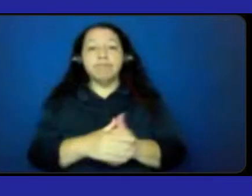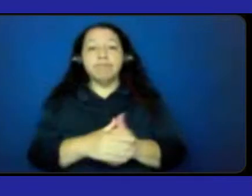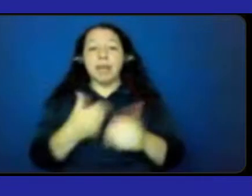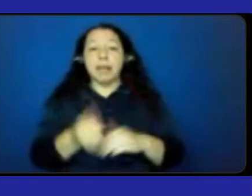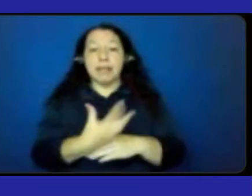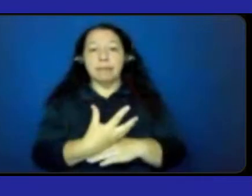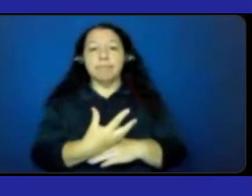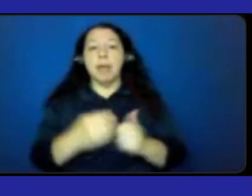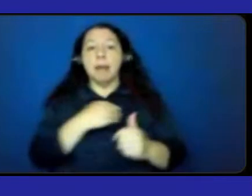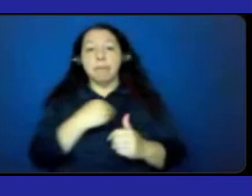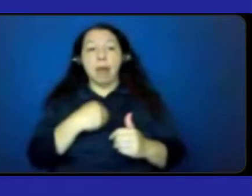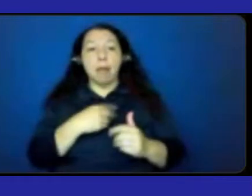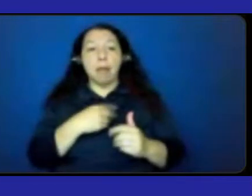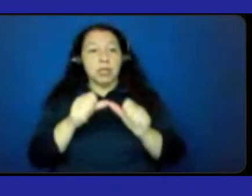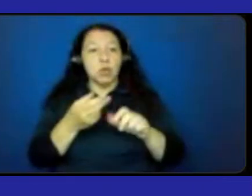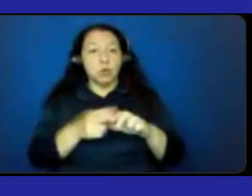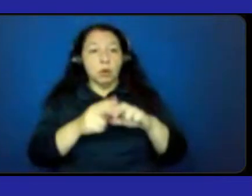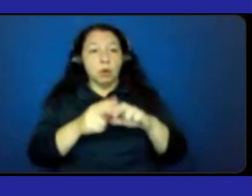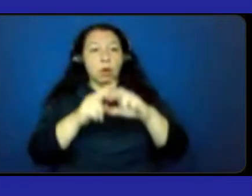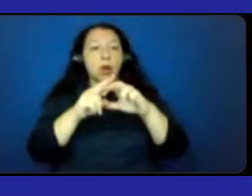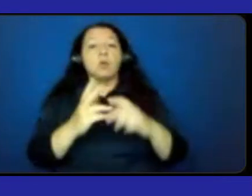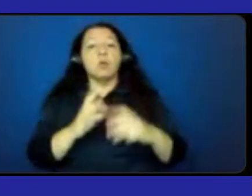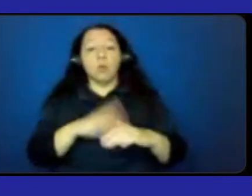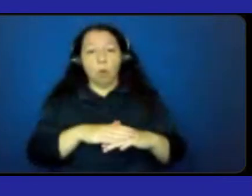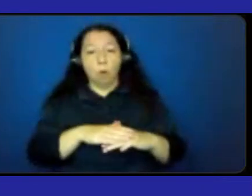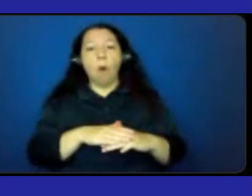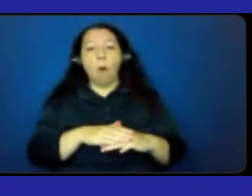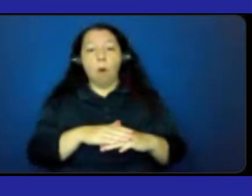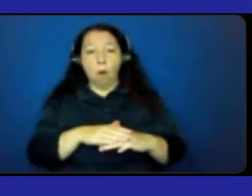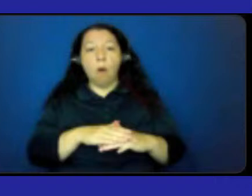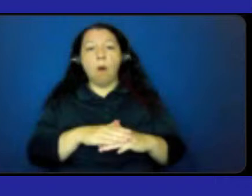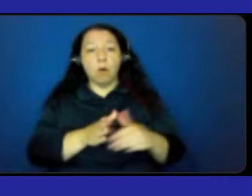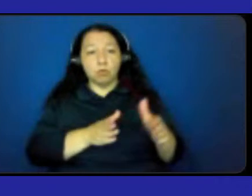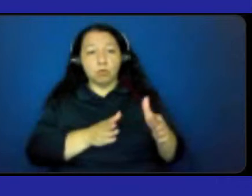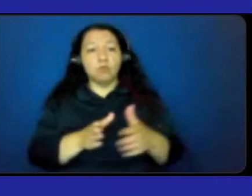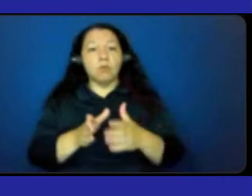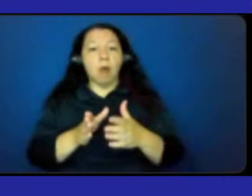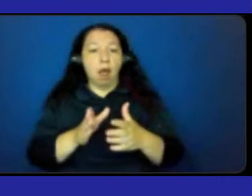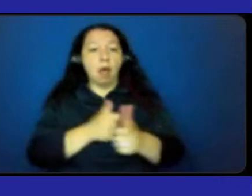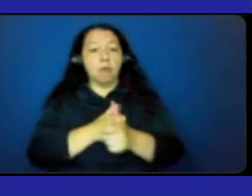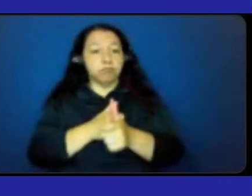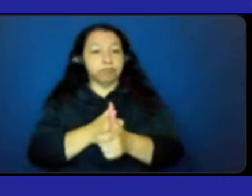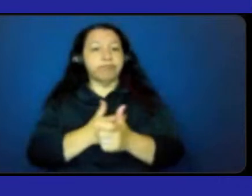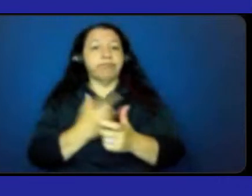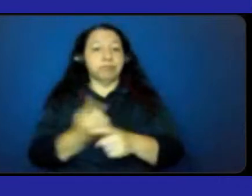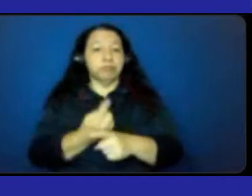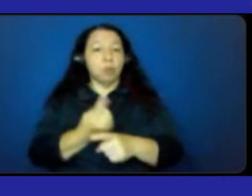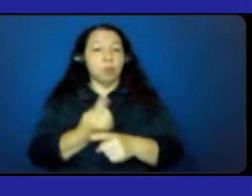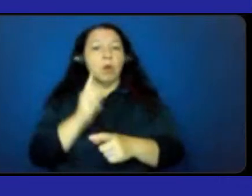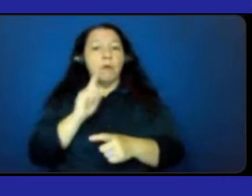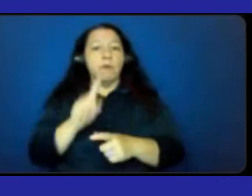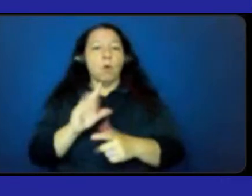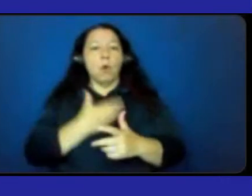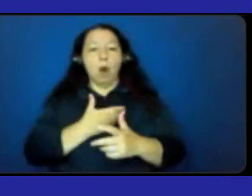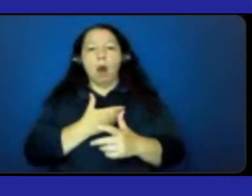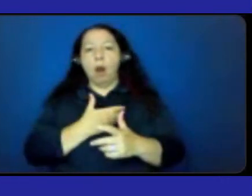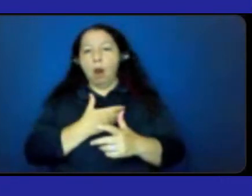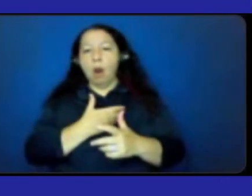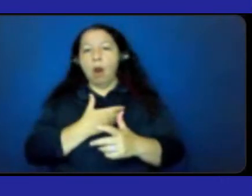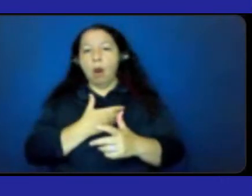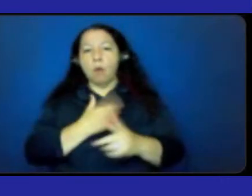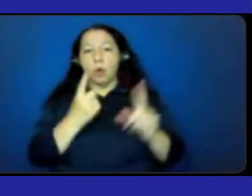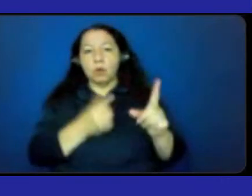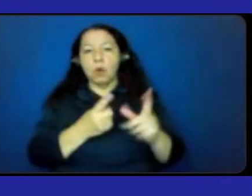target, and actually sort of exceeds the target for this year and is up for 8% in the last 12